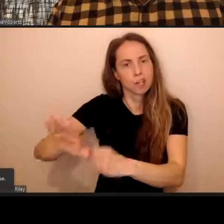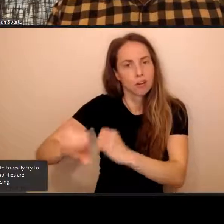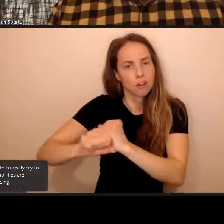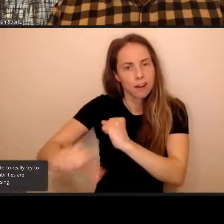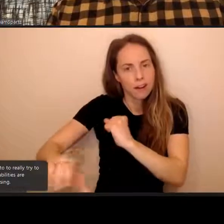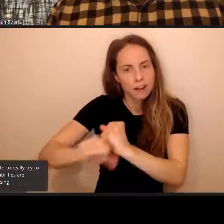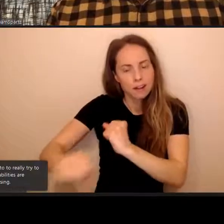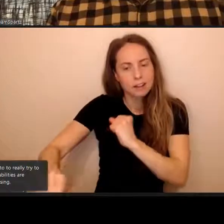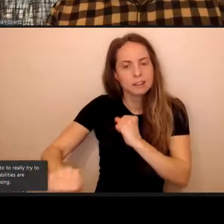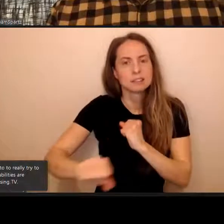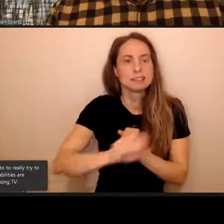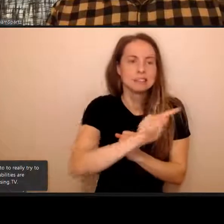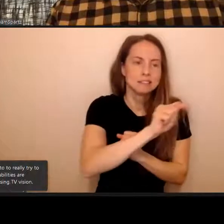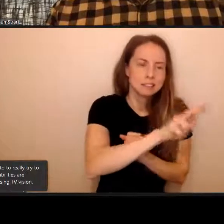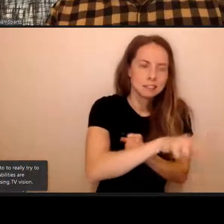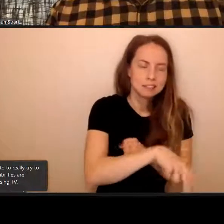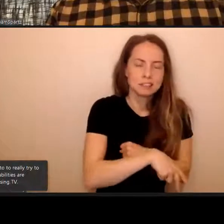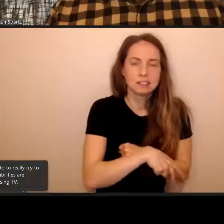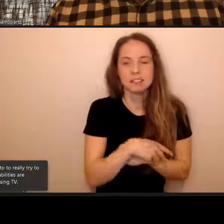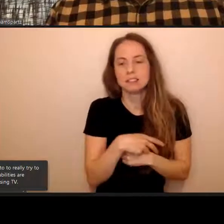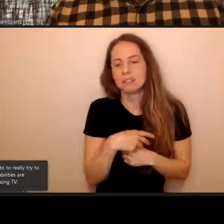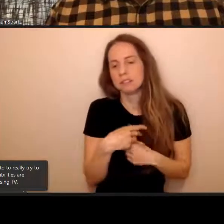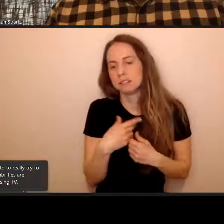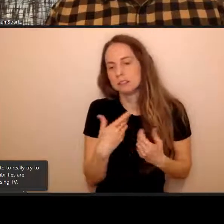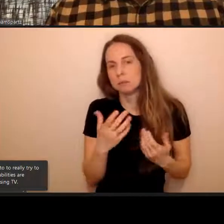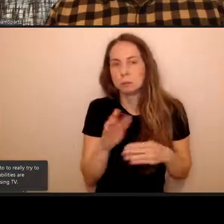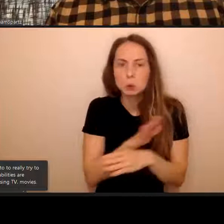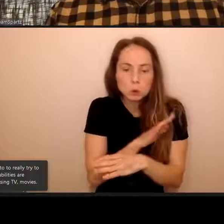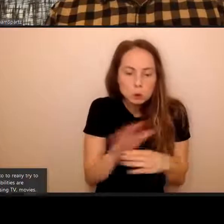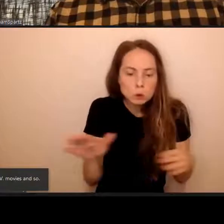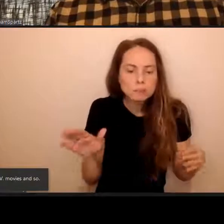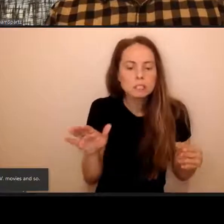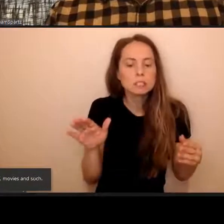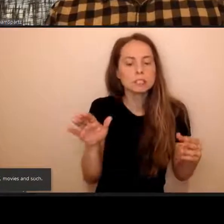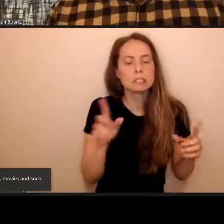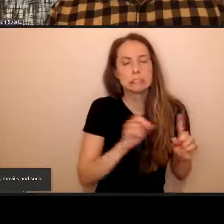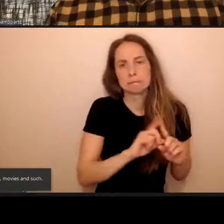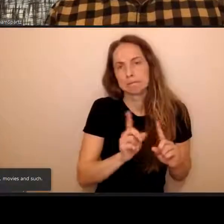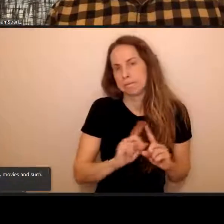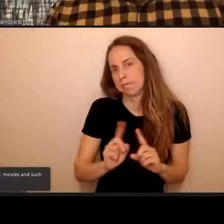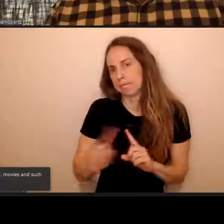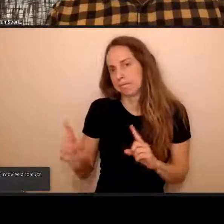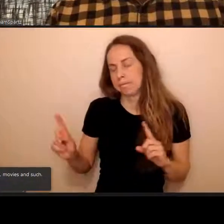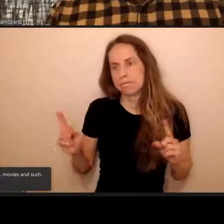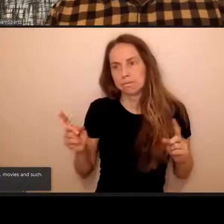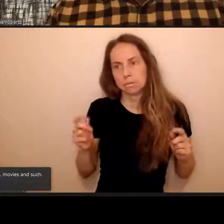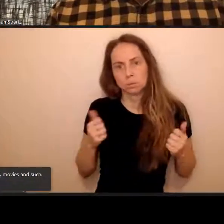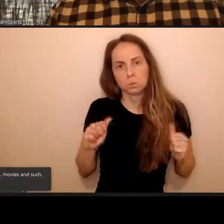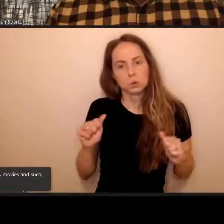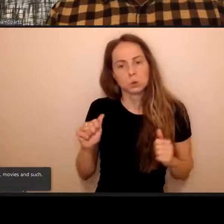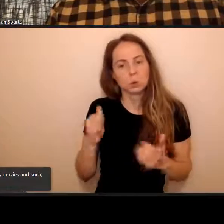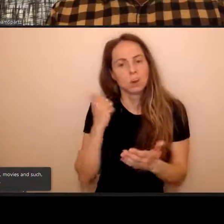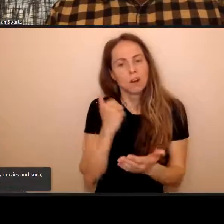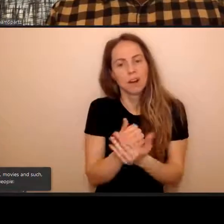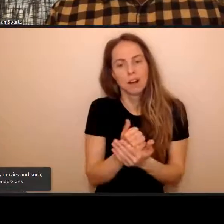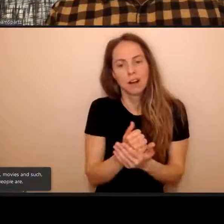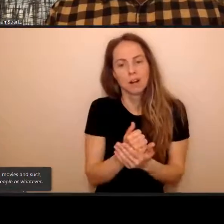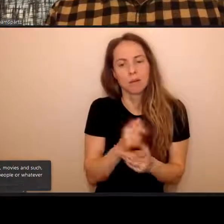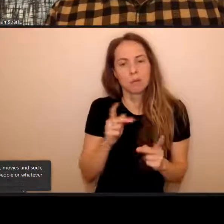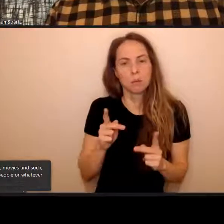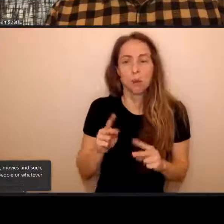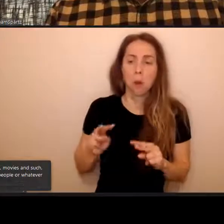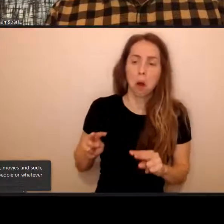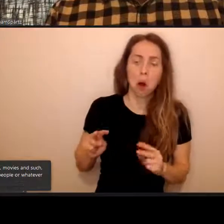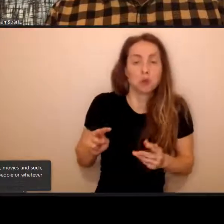advertising and television and in movies and such, to kind of help desensitize people, or whatever it is,